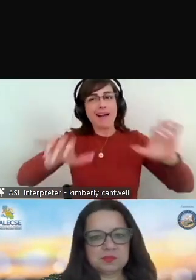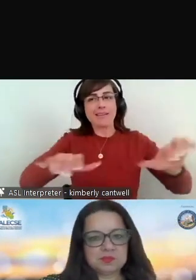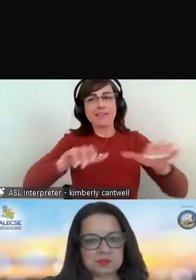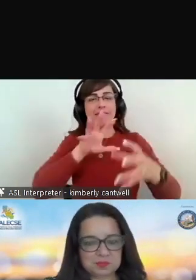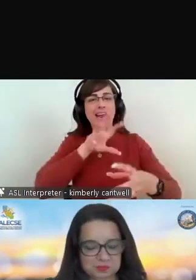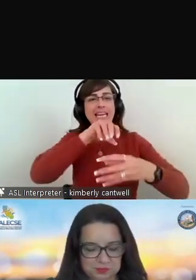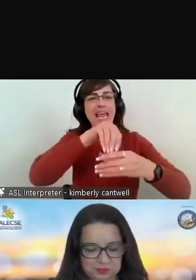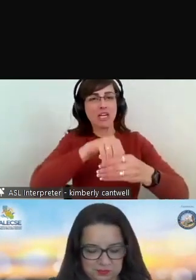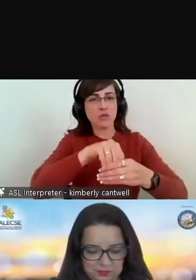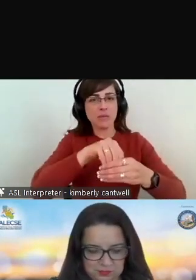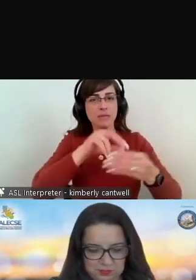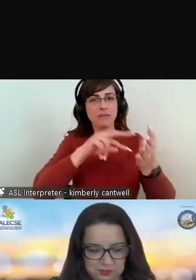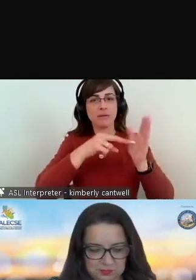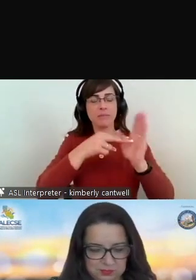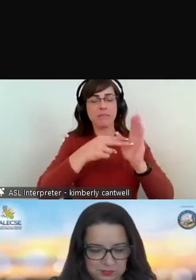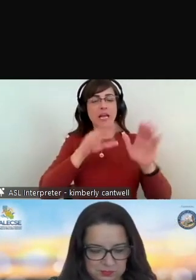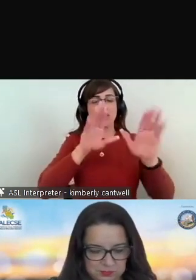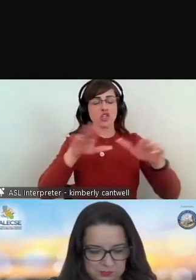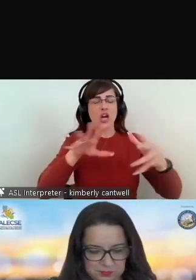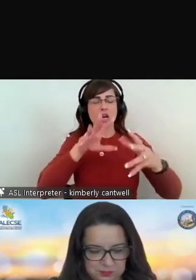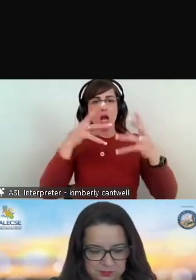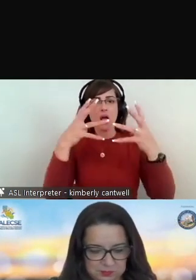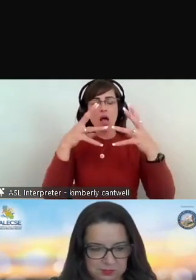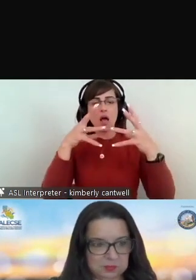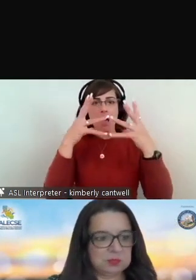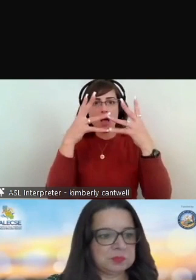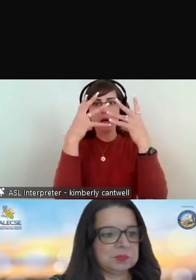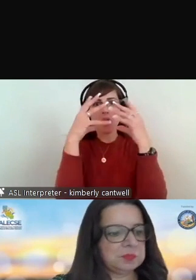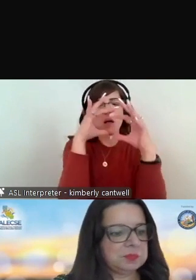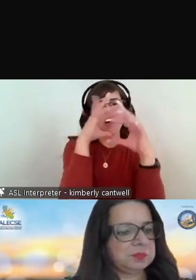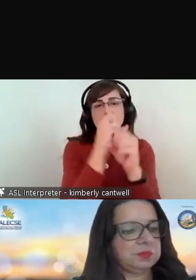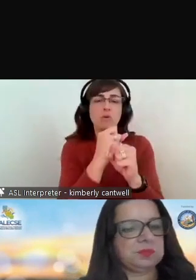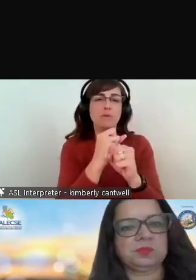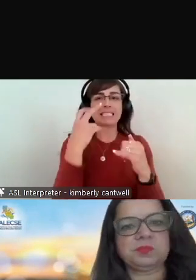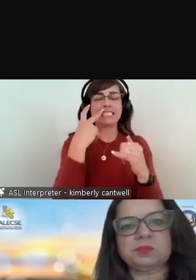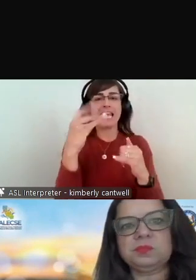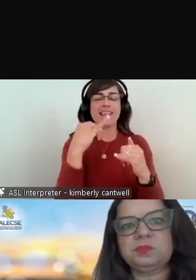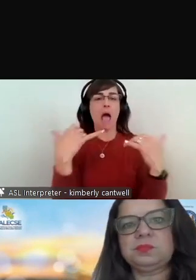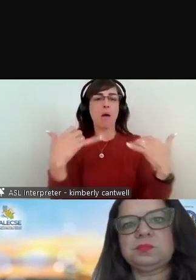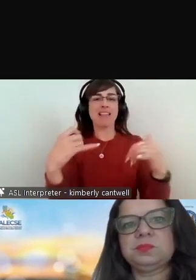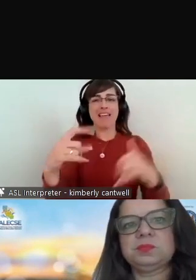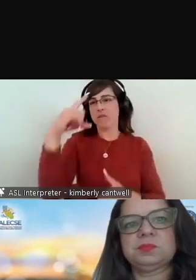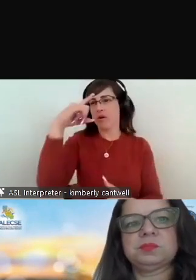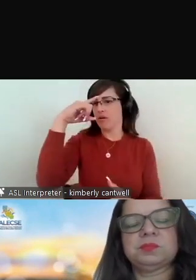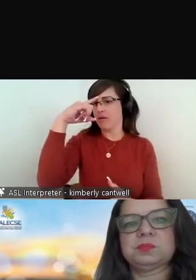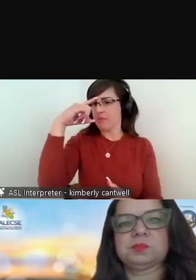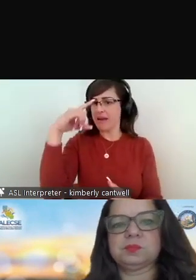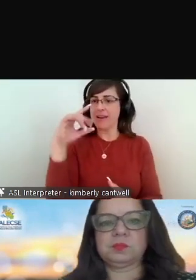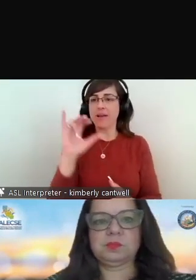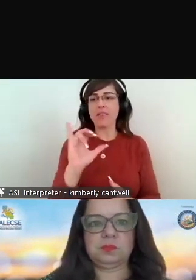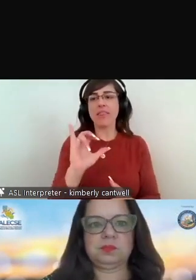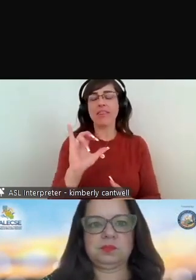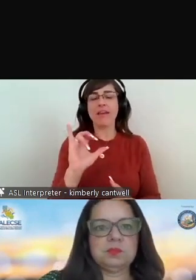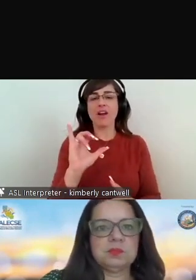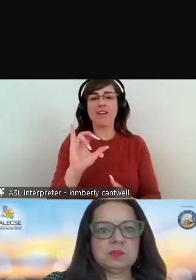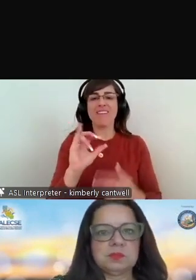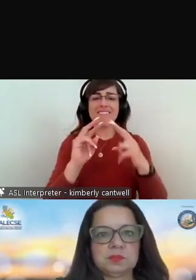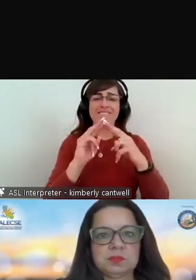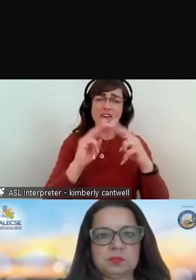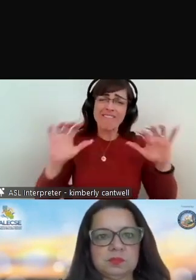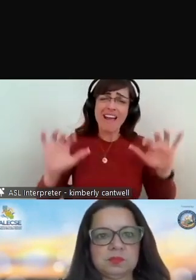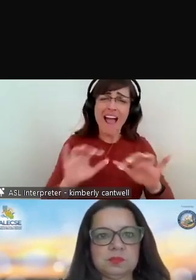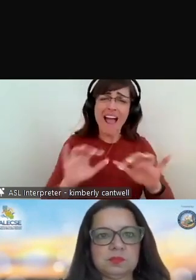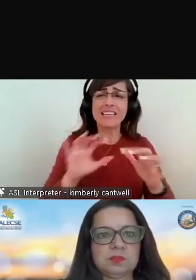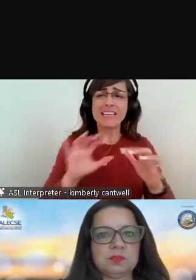engagement in which the child is absorbed. So it's that seeing that playful state of mind where they're very active,